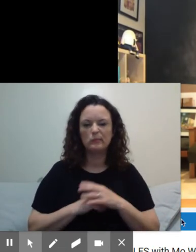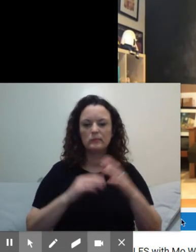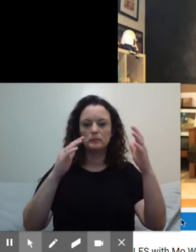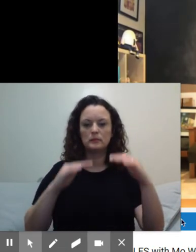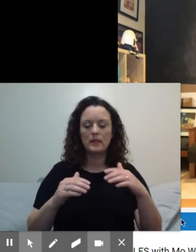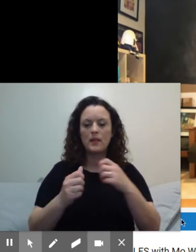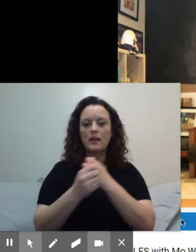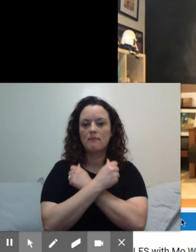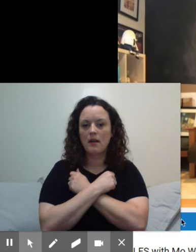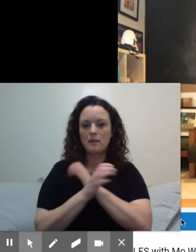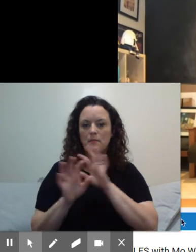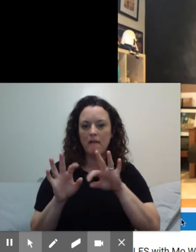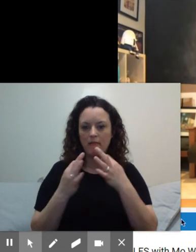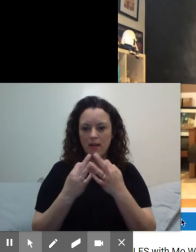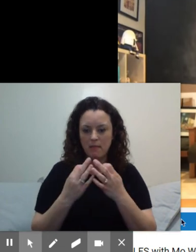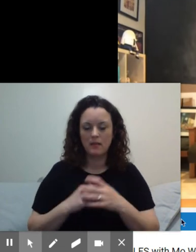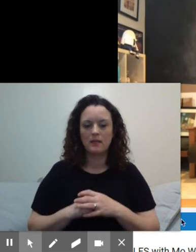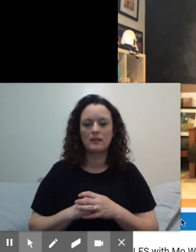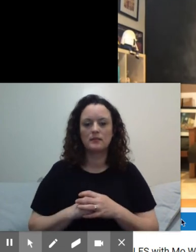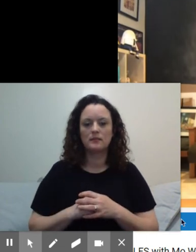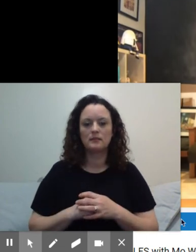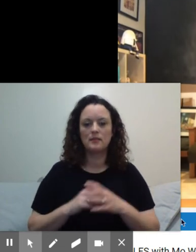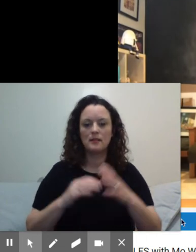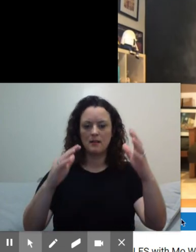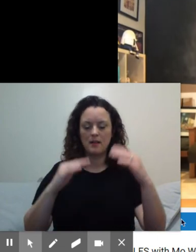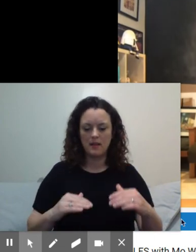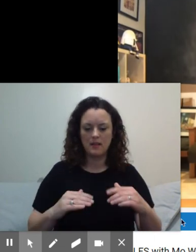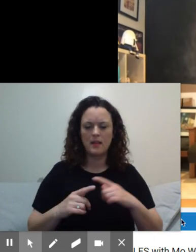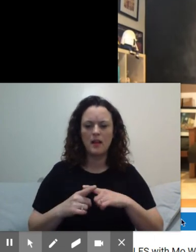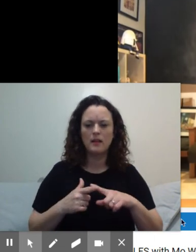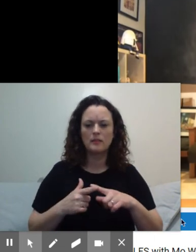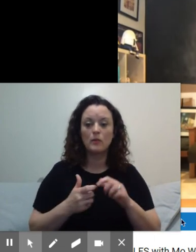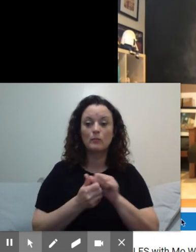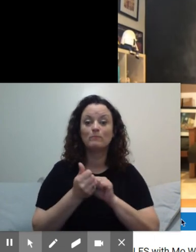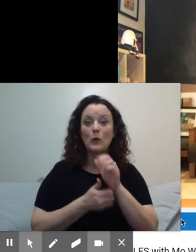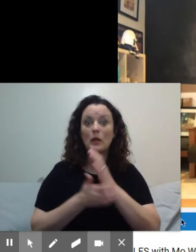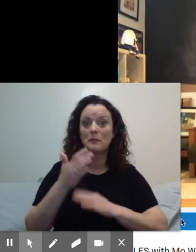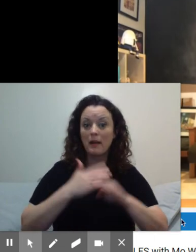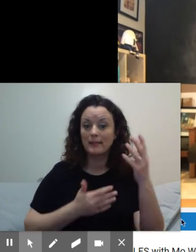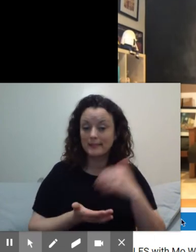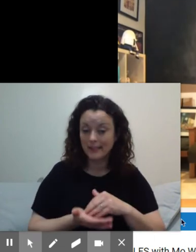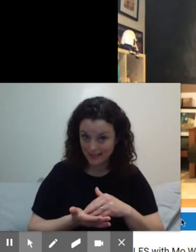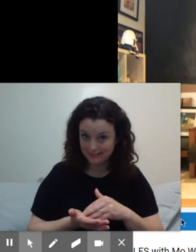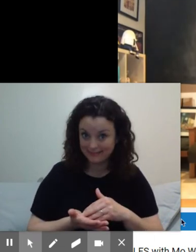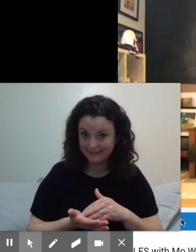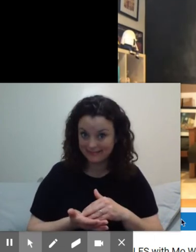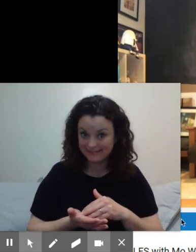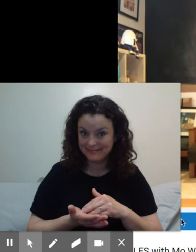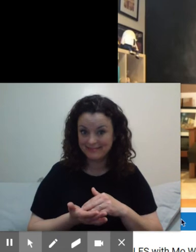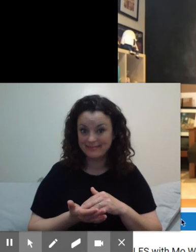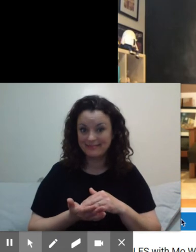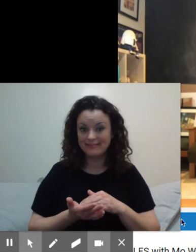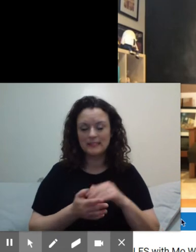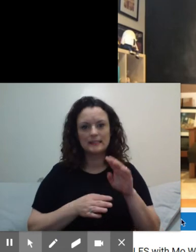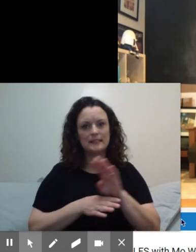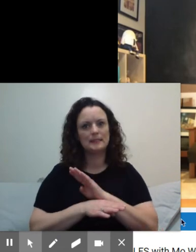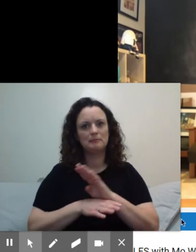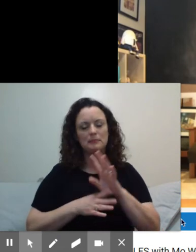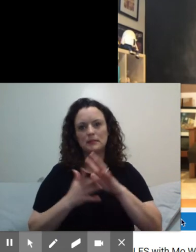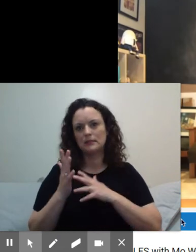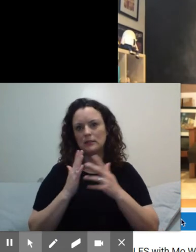And then hug my family. And then go wash my hands again. That's a busy